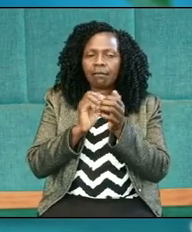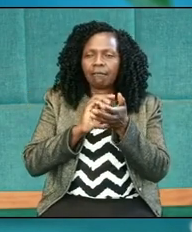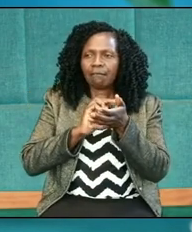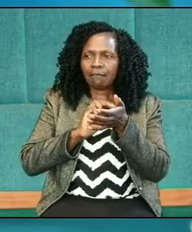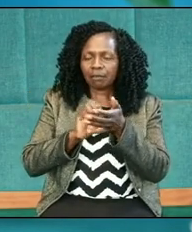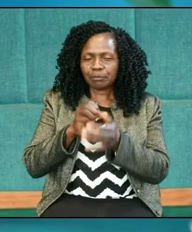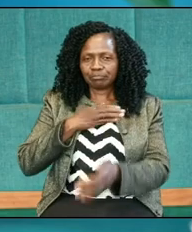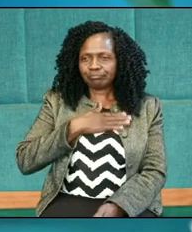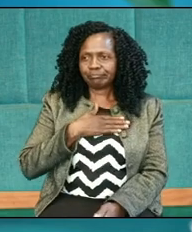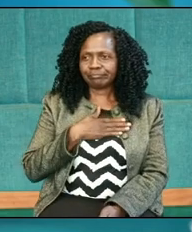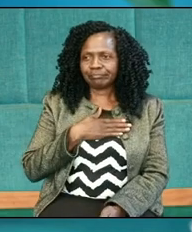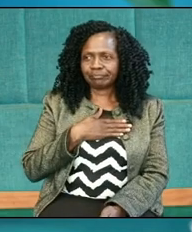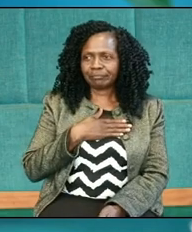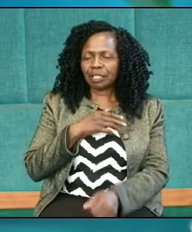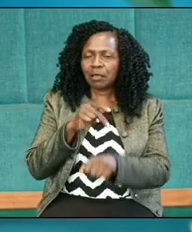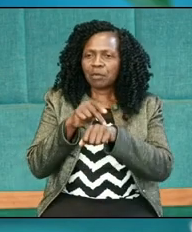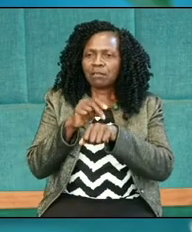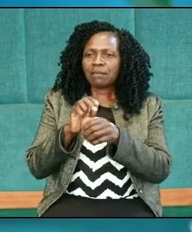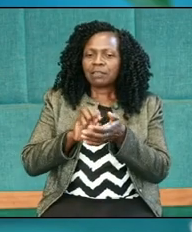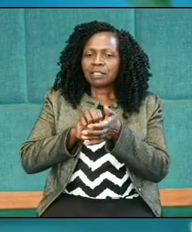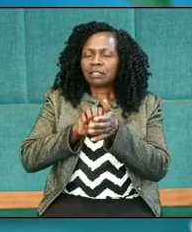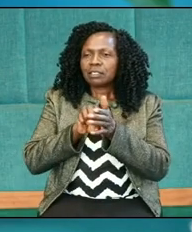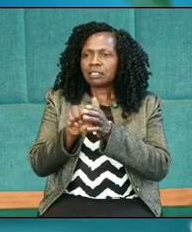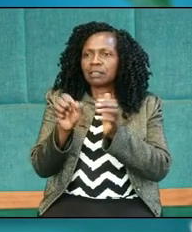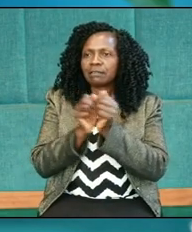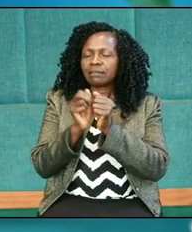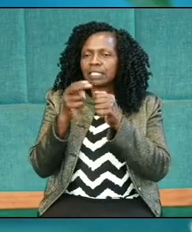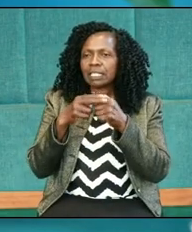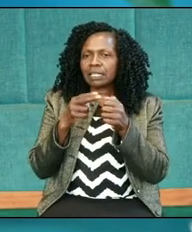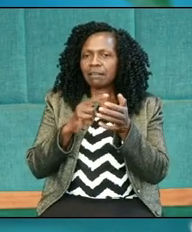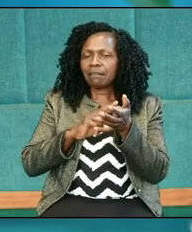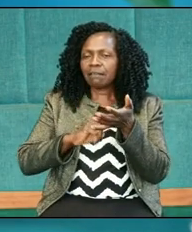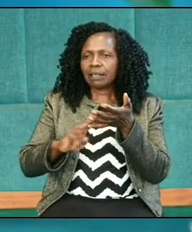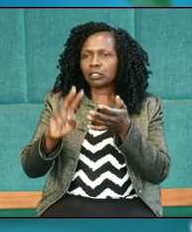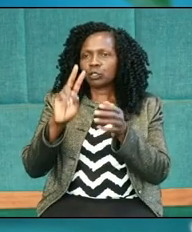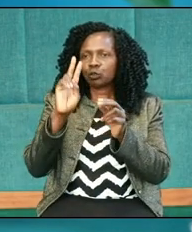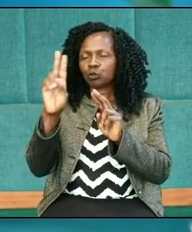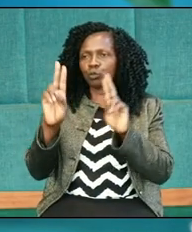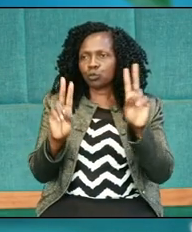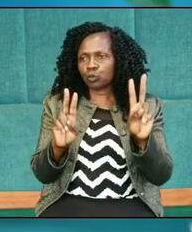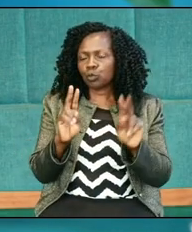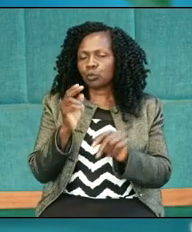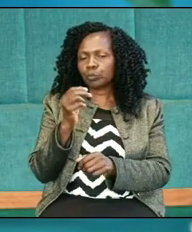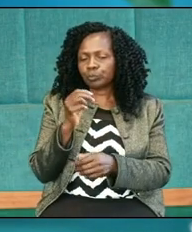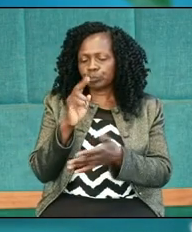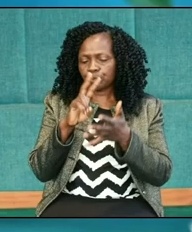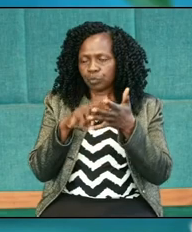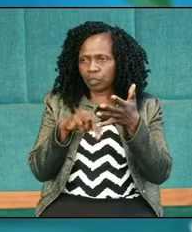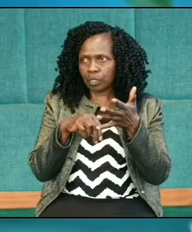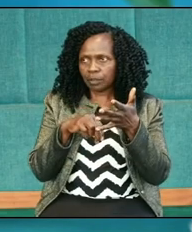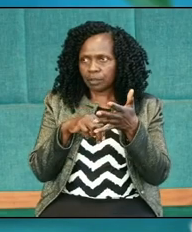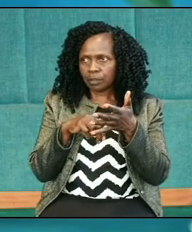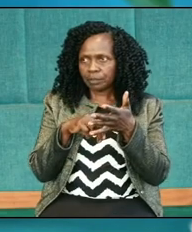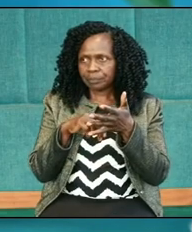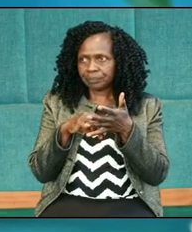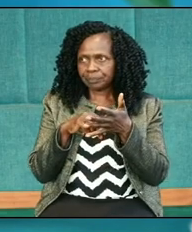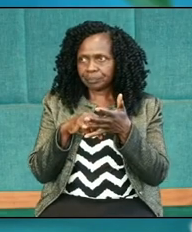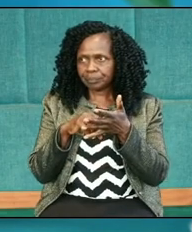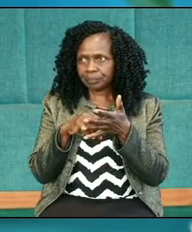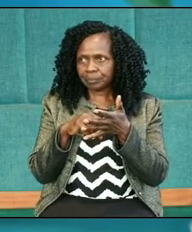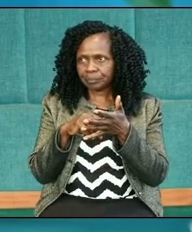sorry, verse 22, I want to read. So even the spiritual